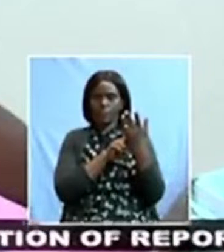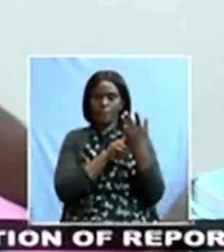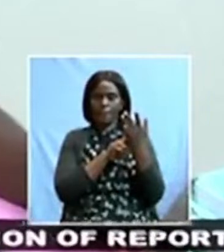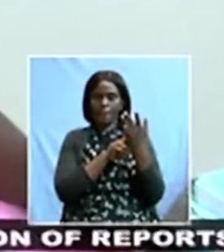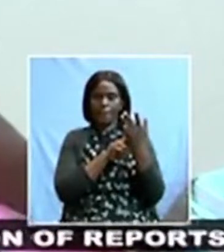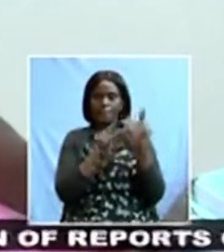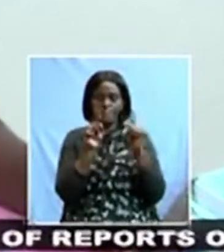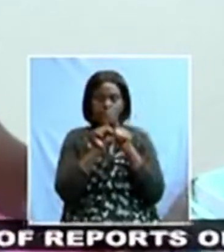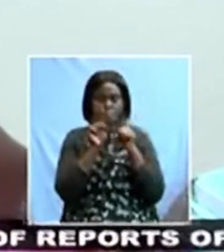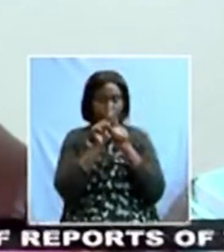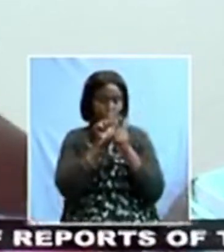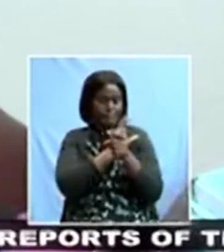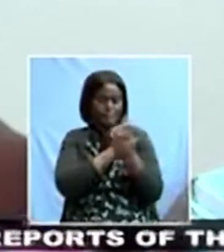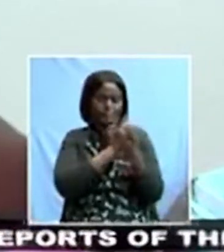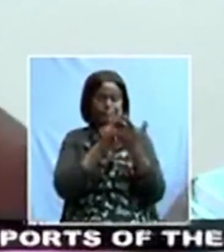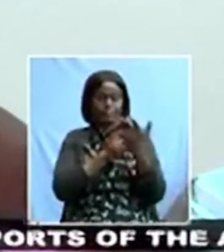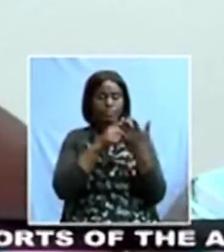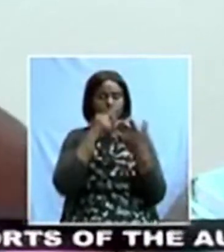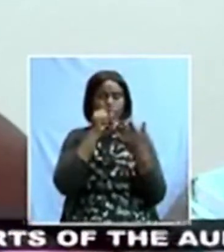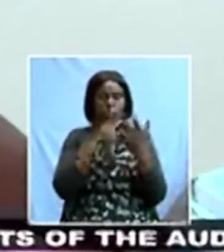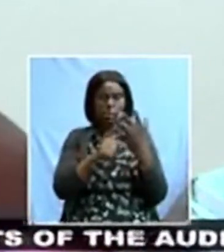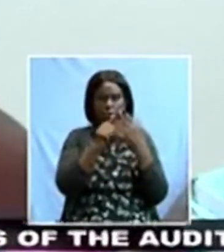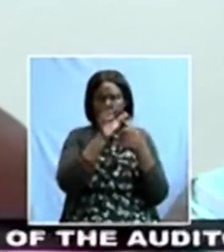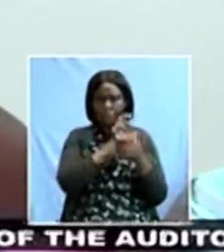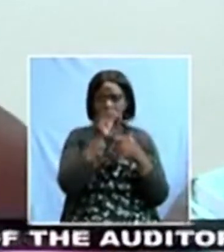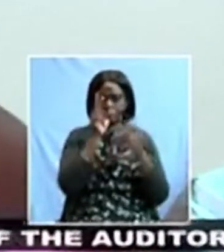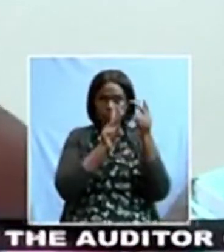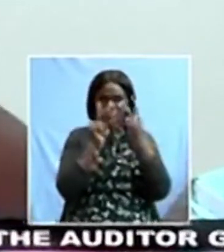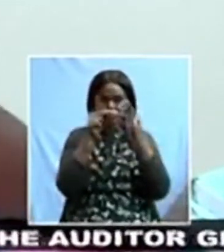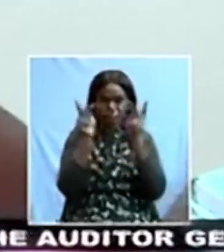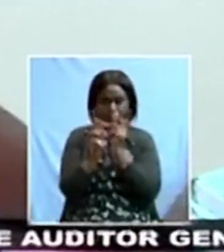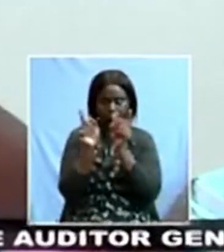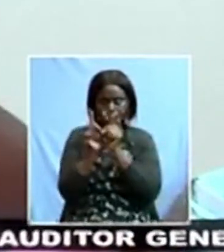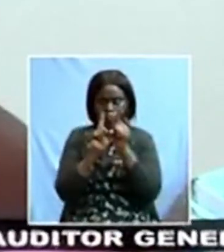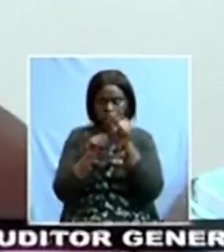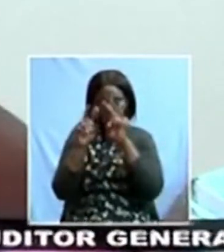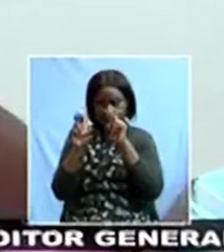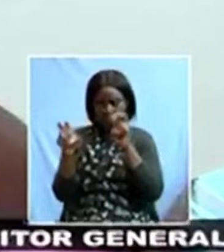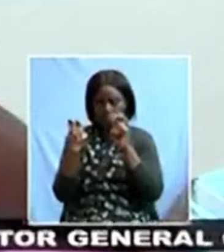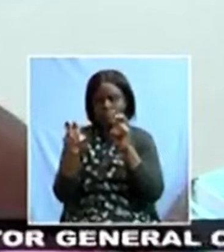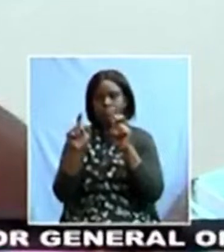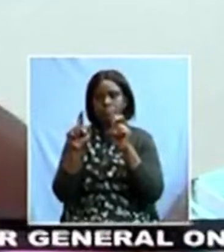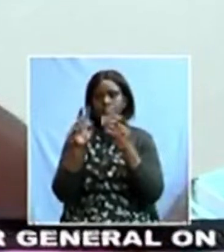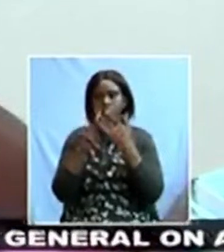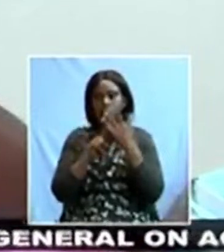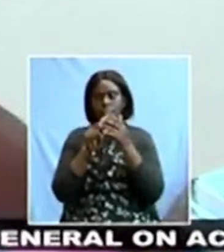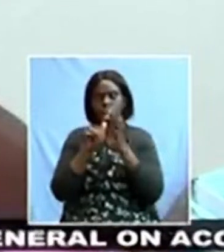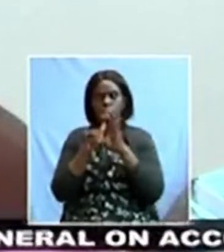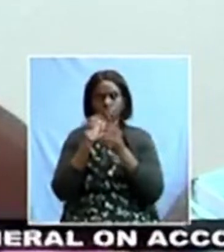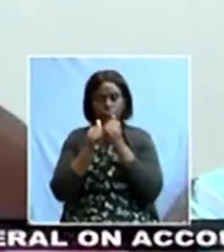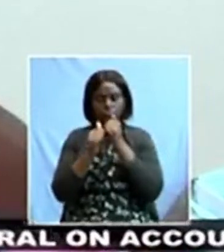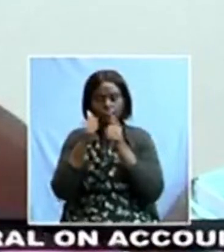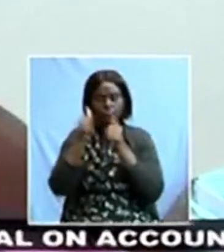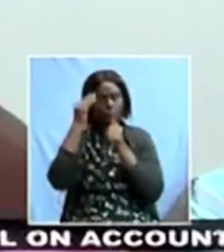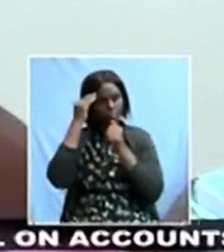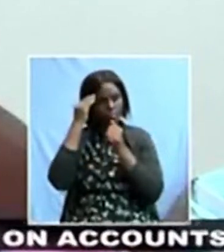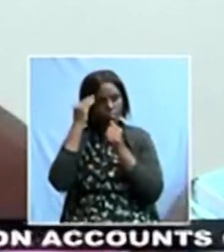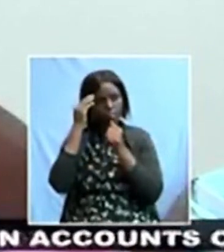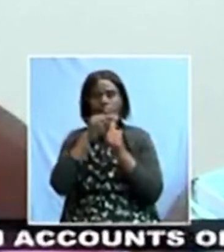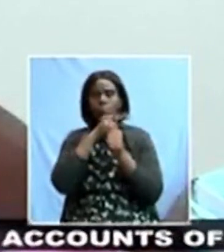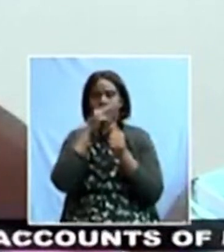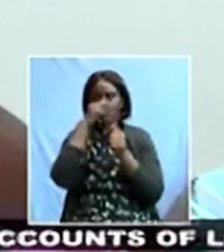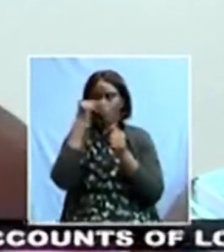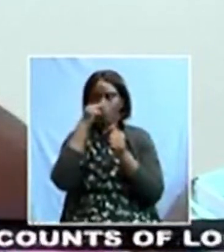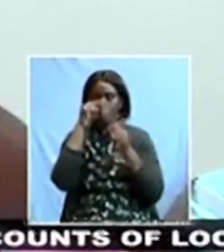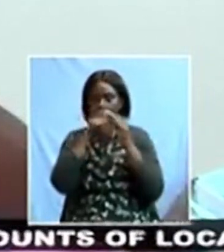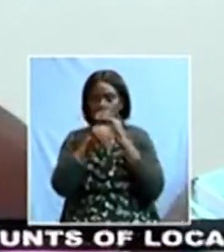says police visited the scene and verified the report in which it was discovered that thieves gained access